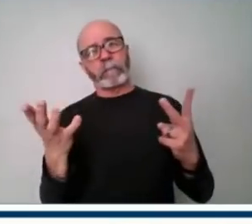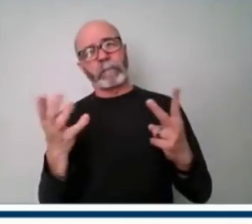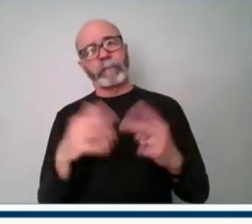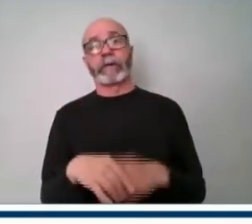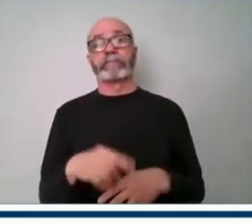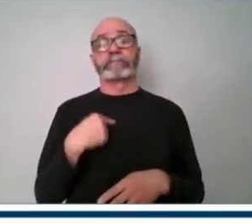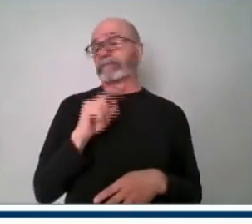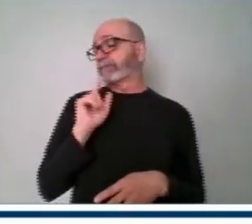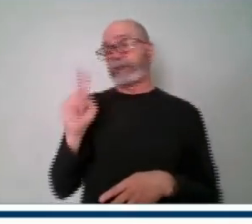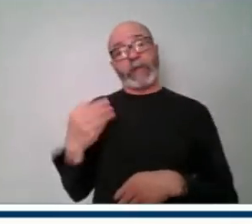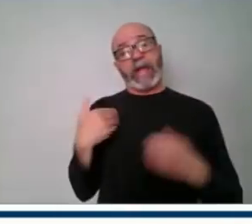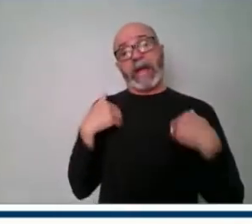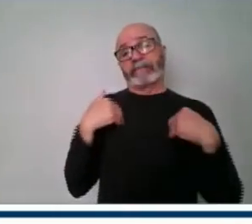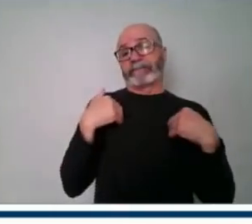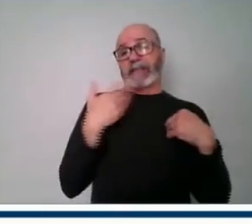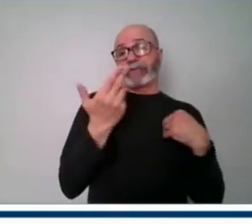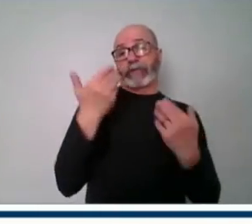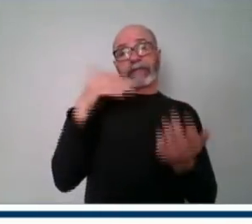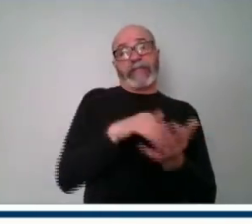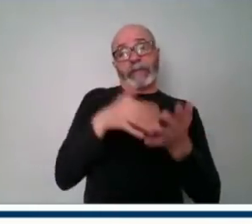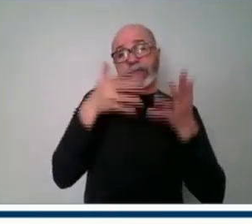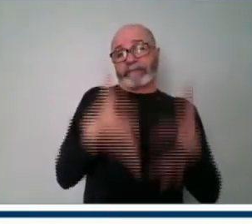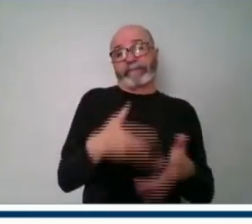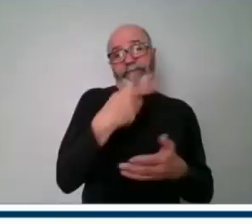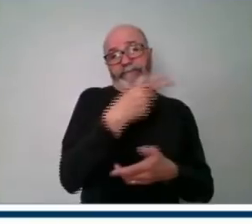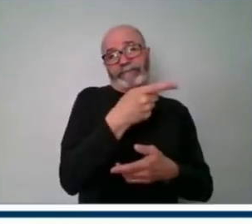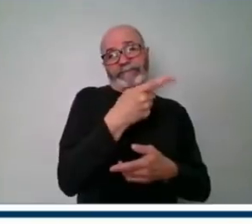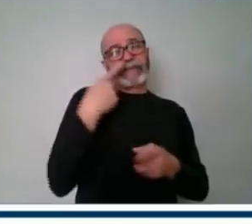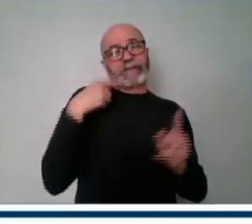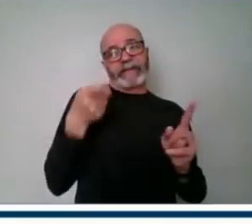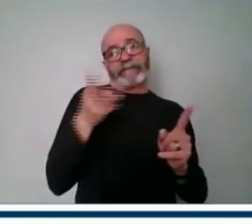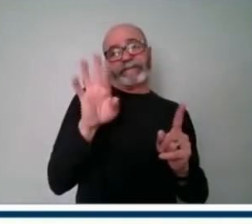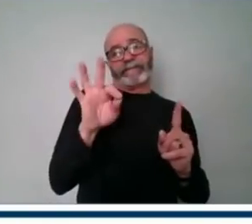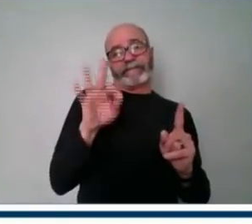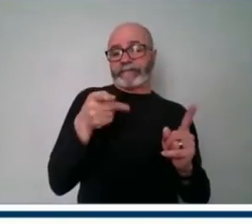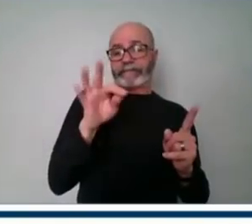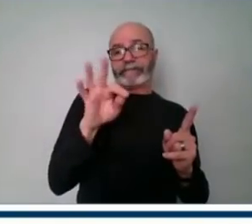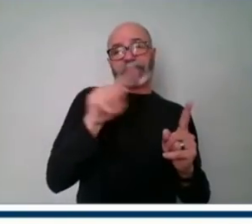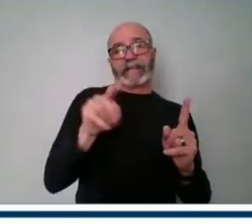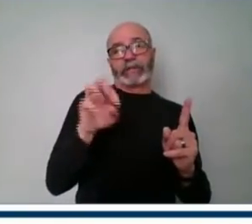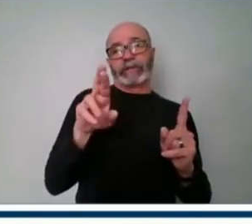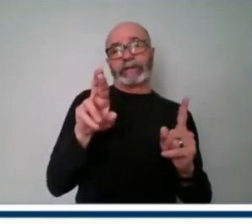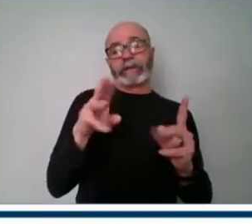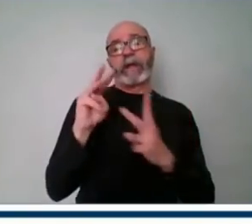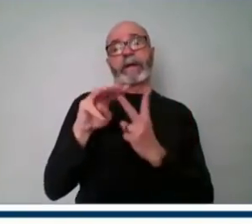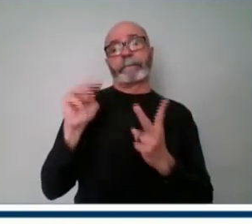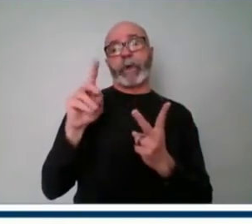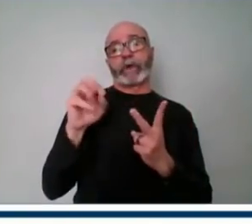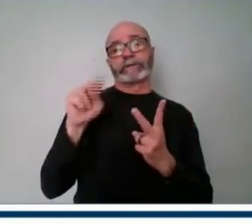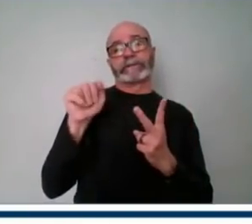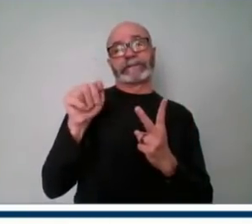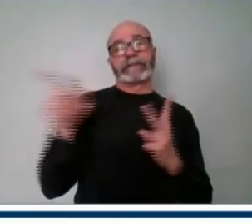to divide that up and to have that choice at all our clinics, you'd have a handful of doses